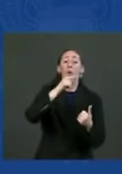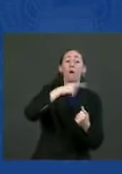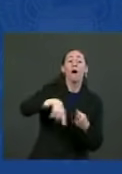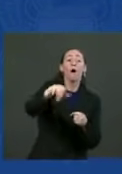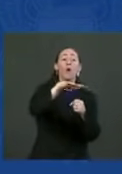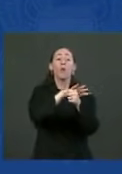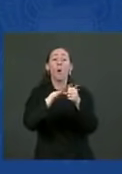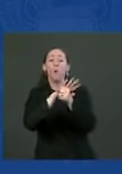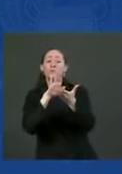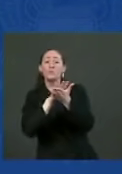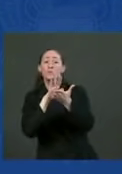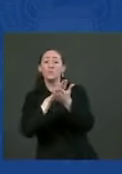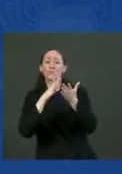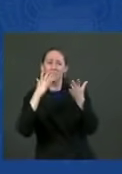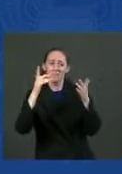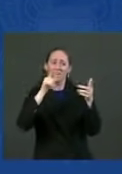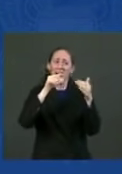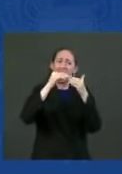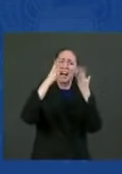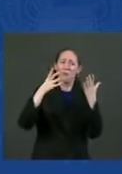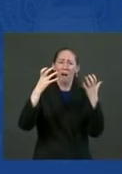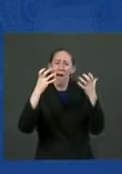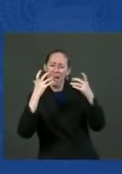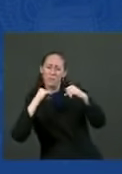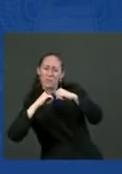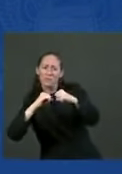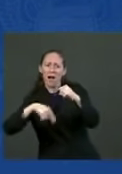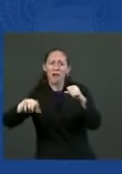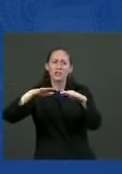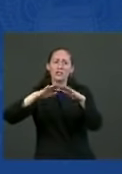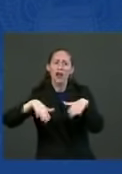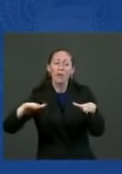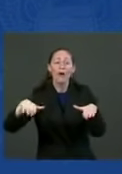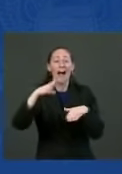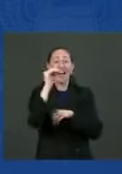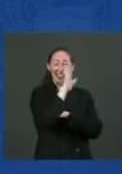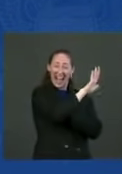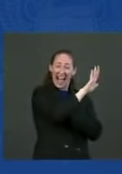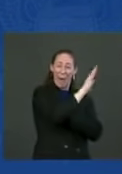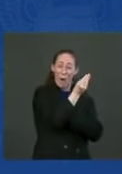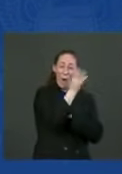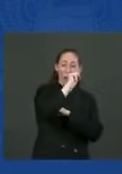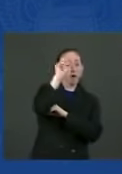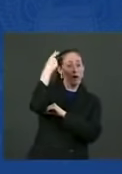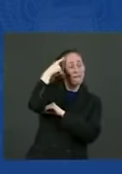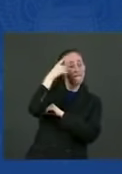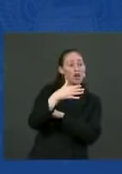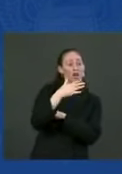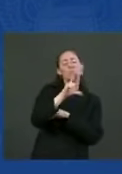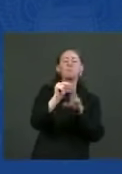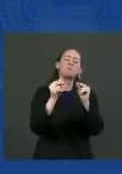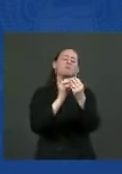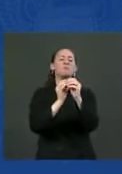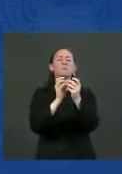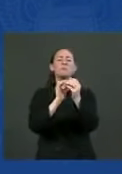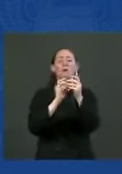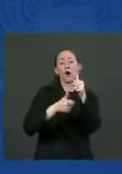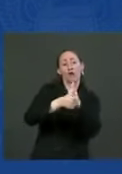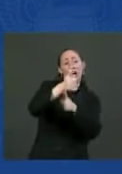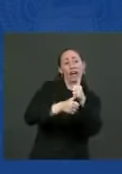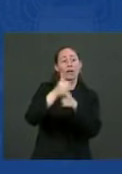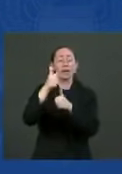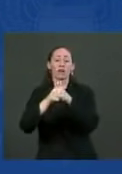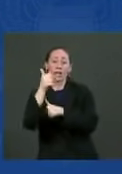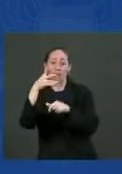safe in a pandemic while their governor picks a fight with them and even threatens their salaries or their